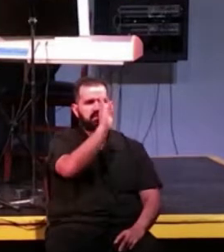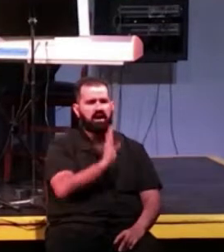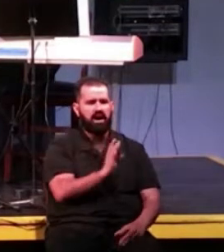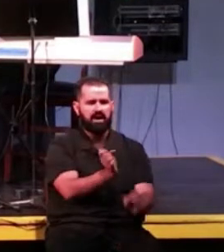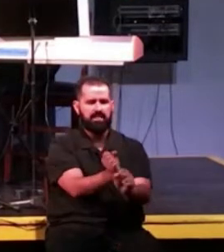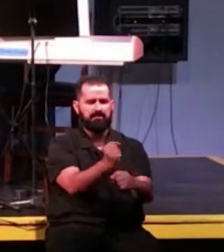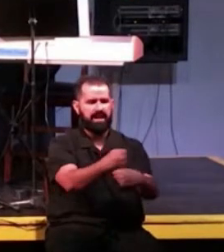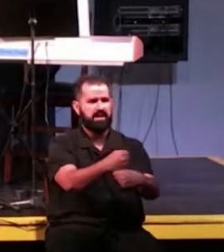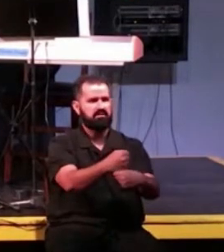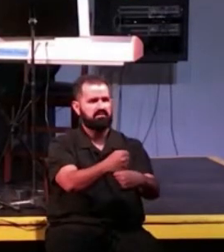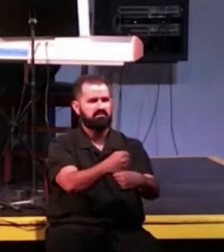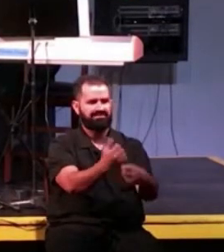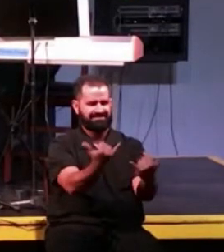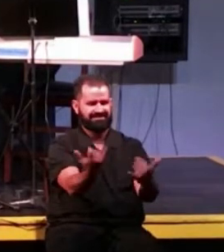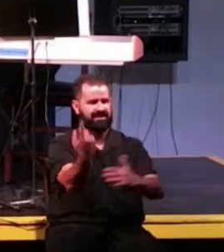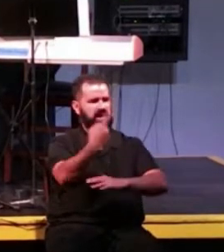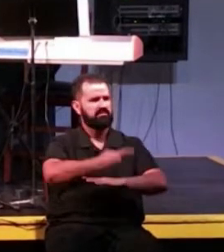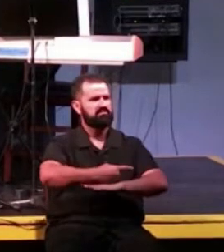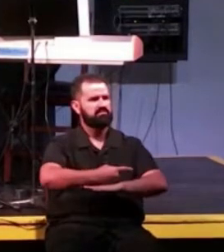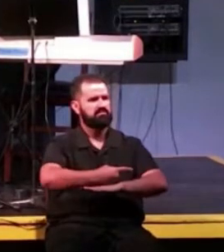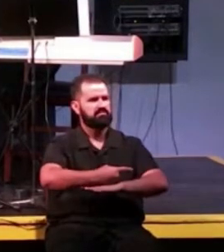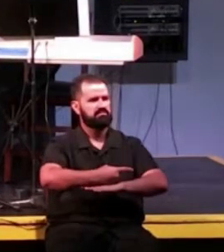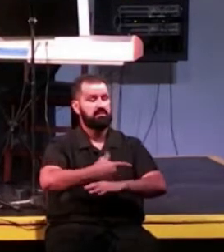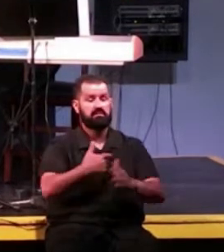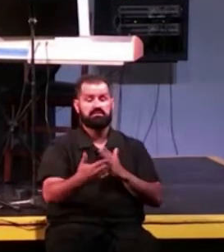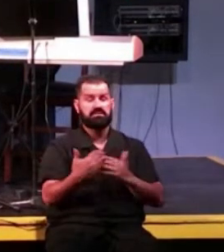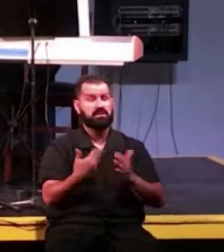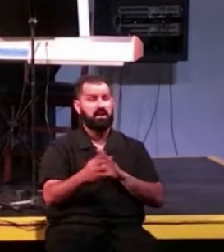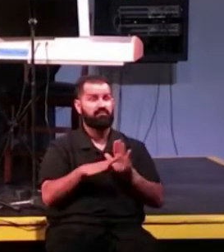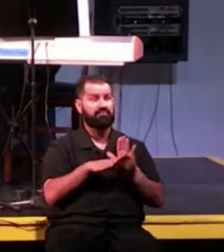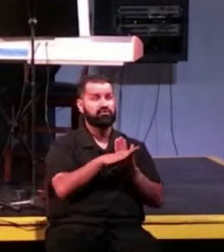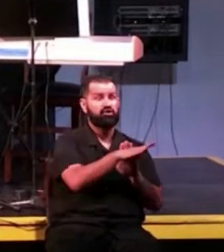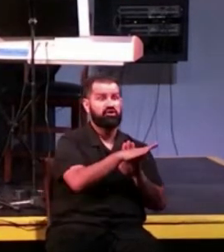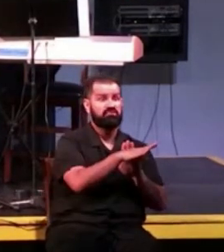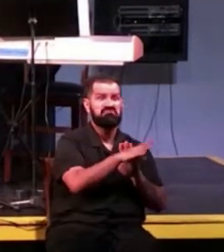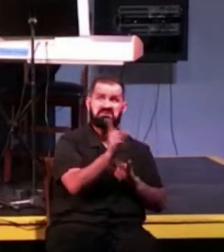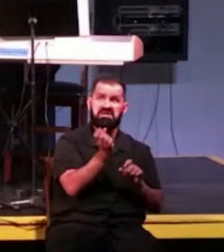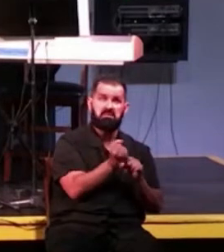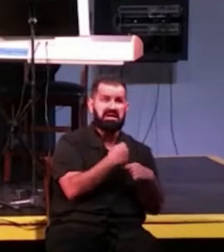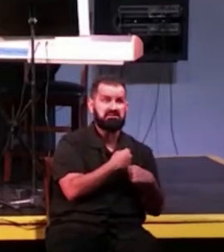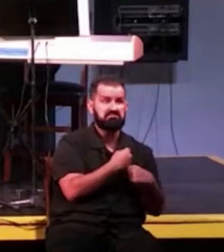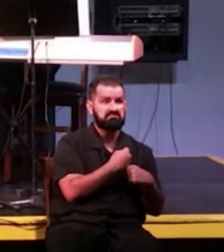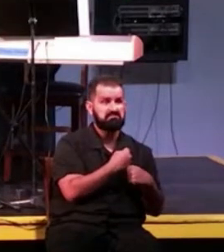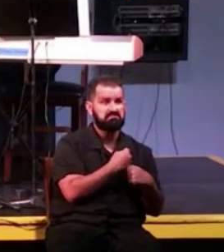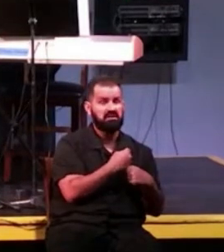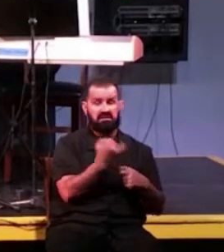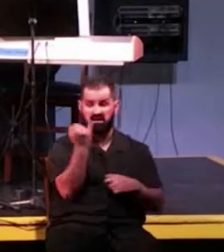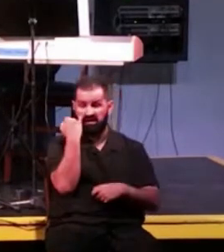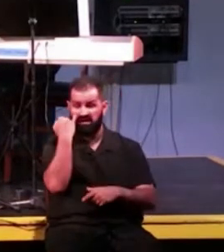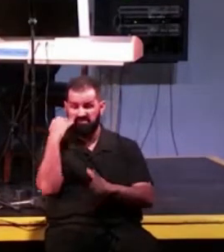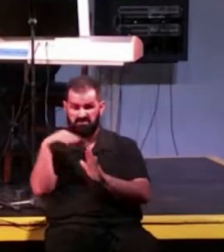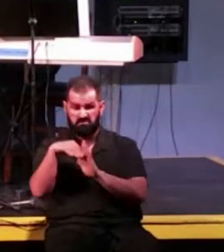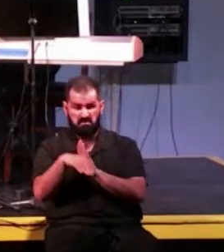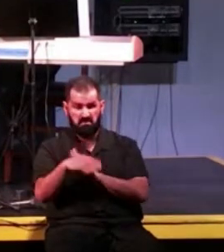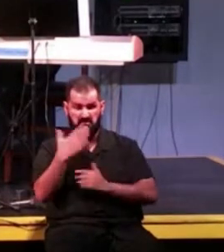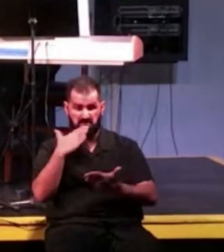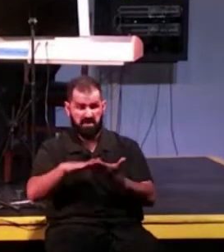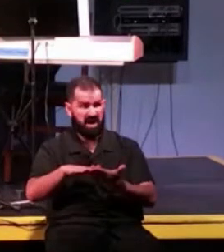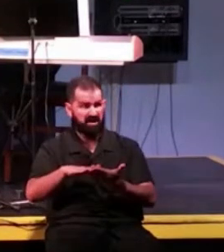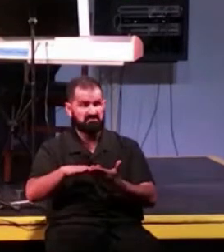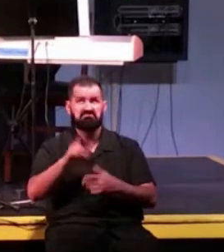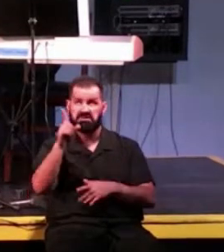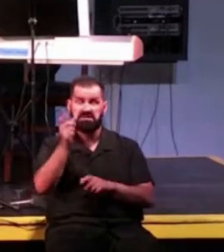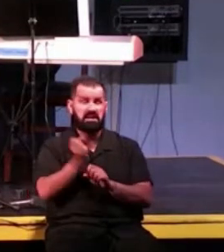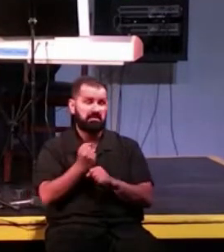the Lord has made. If it's a good day, guess what? He made it. If it's a bad day, he made